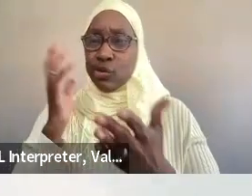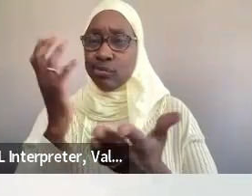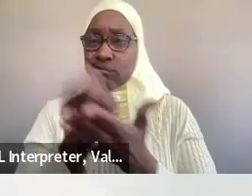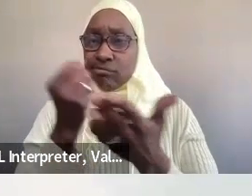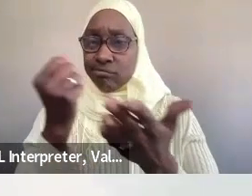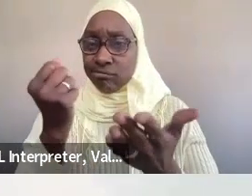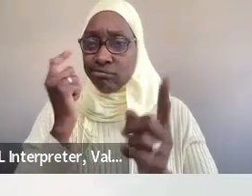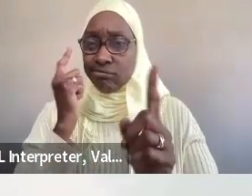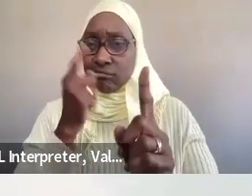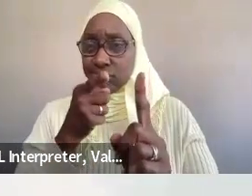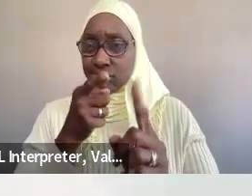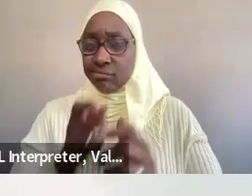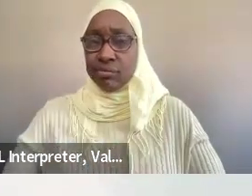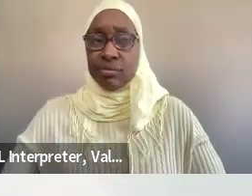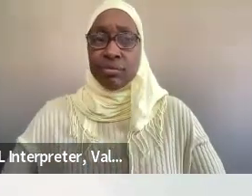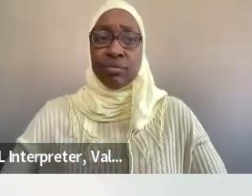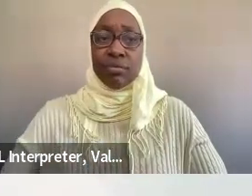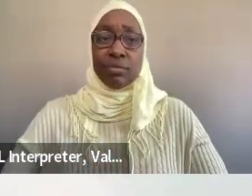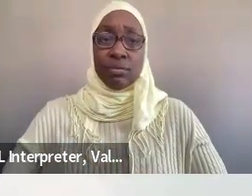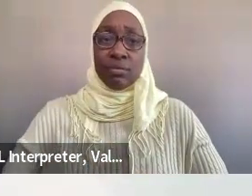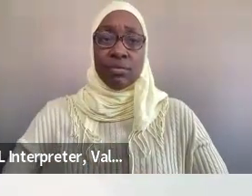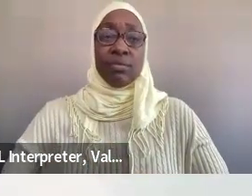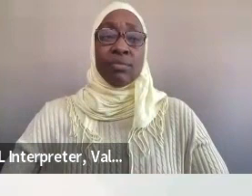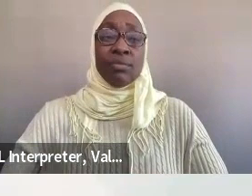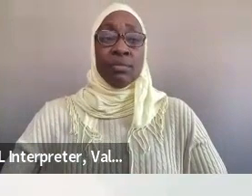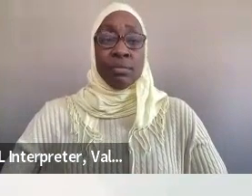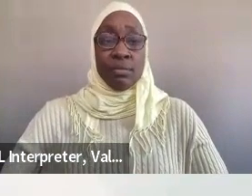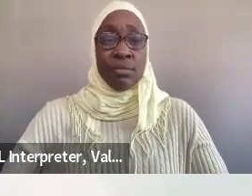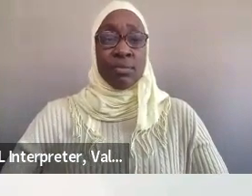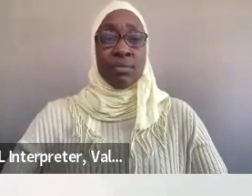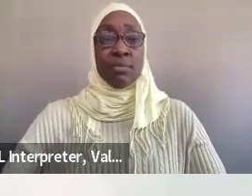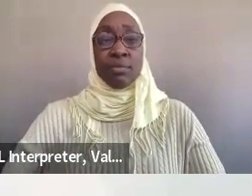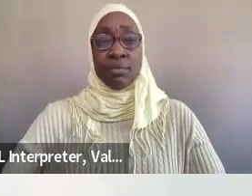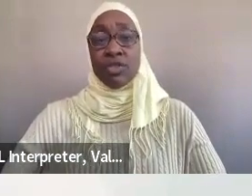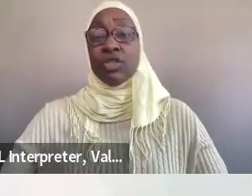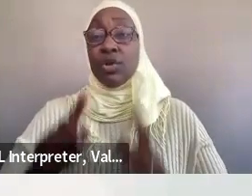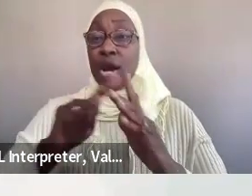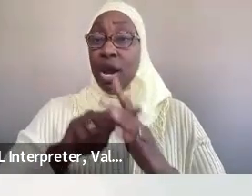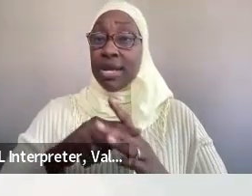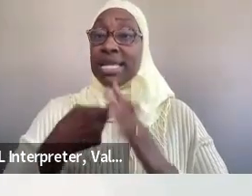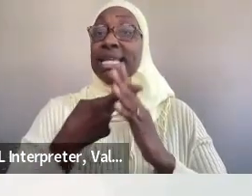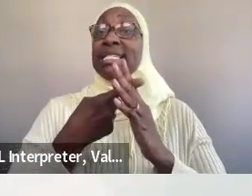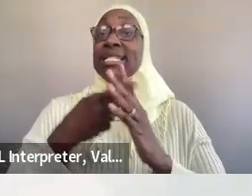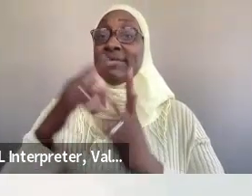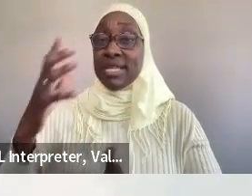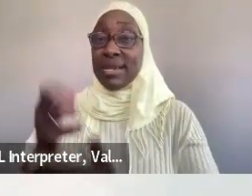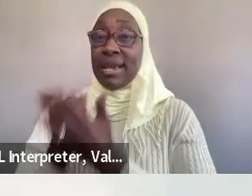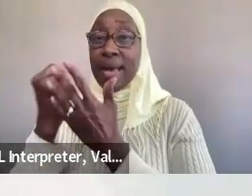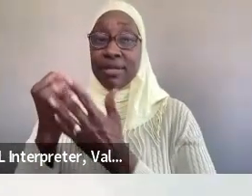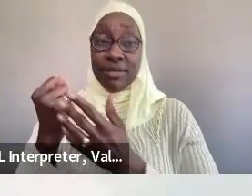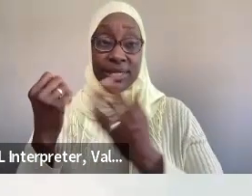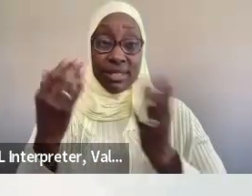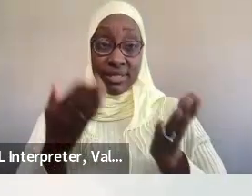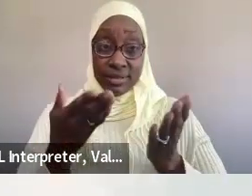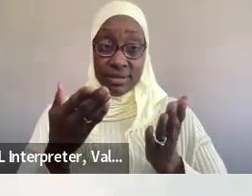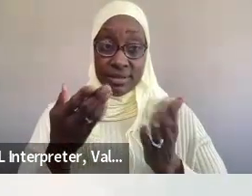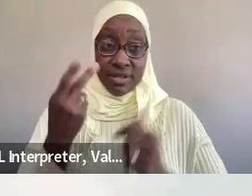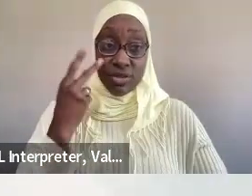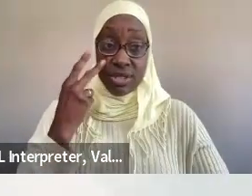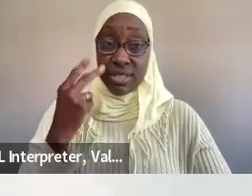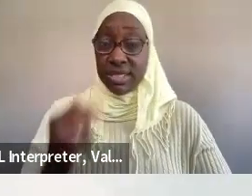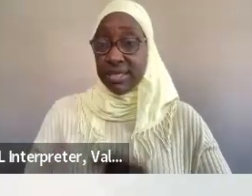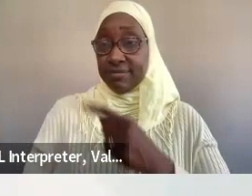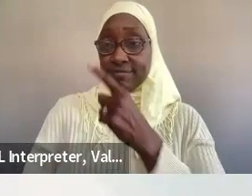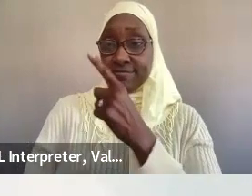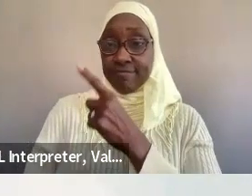So in terms of our initiatives and accomplishments, I separated them into two main categories, but the first one is community building and events. And I just wanted to